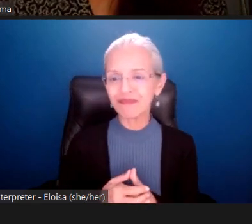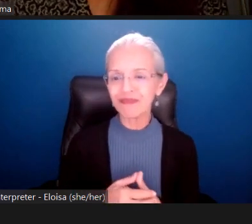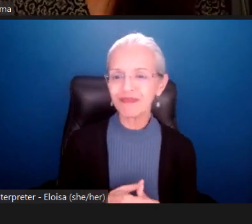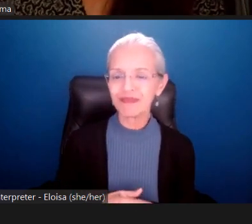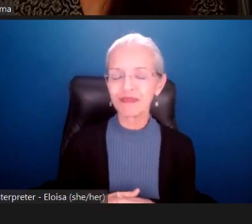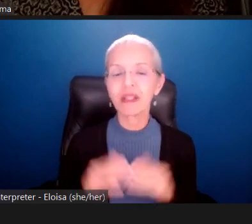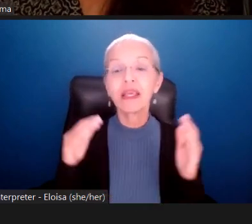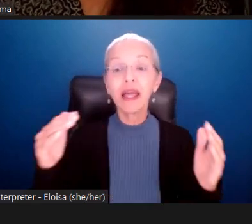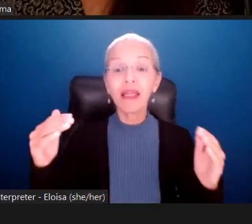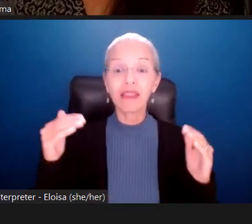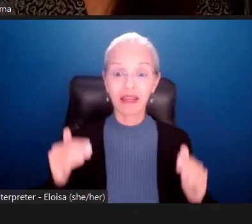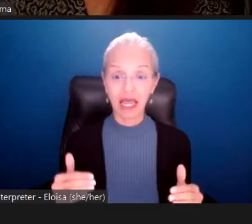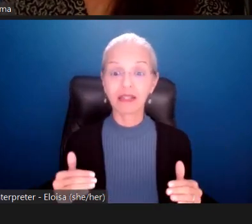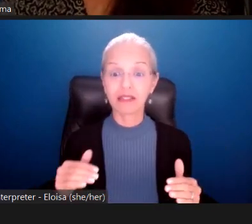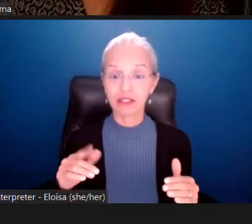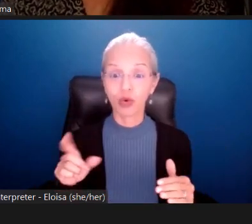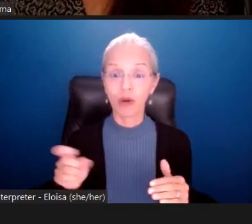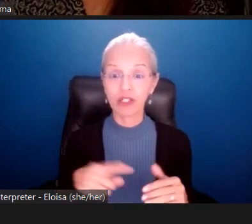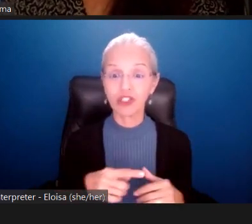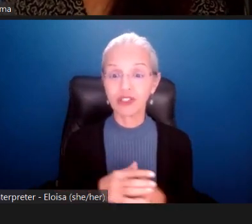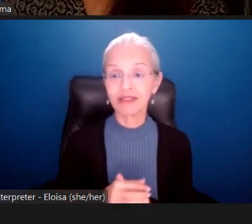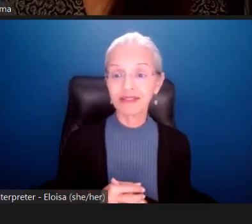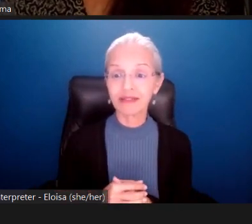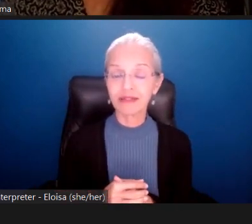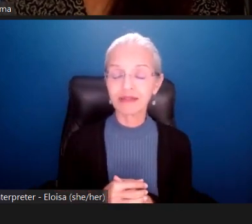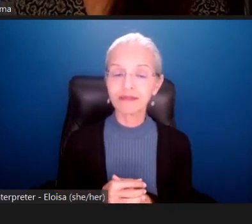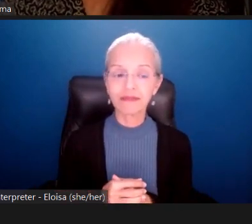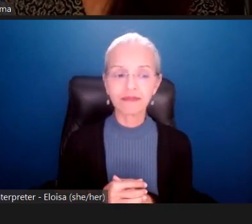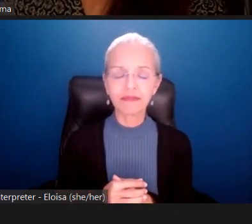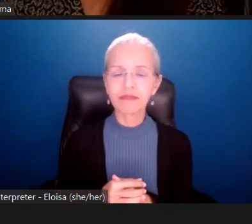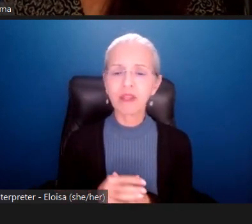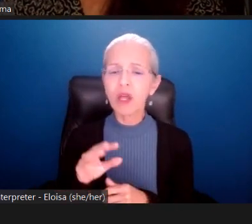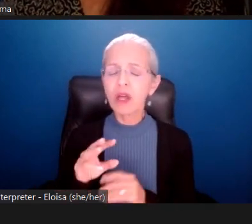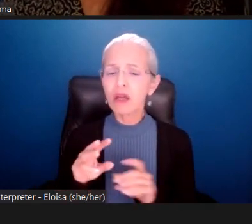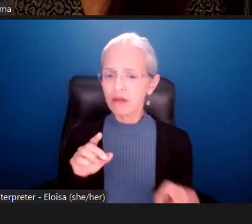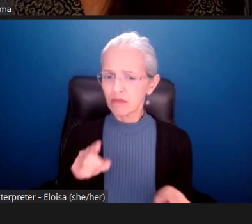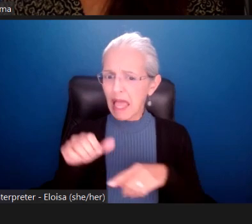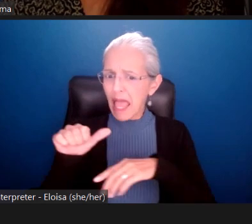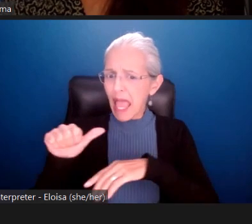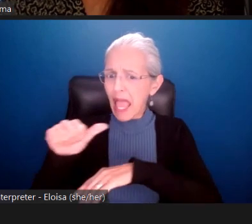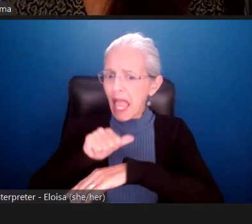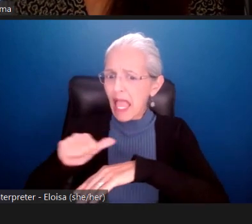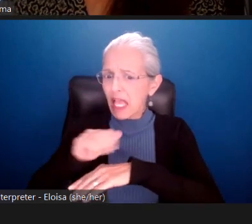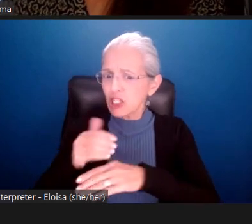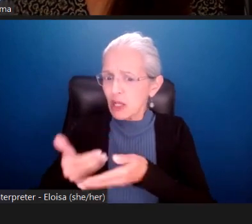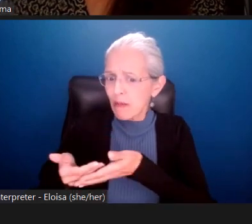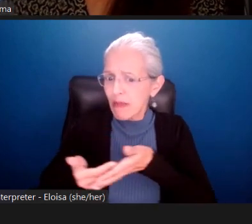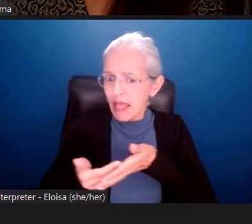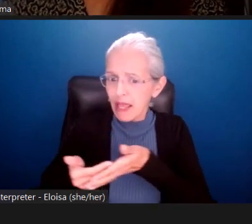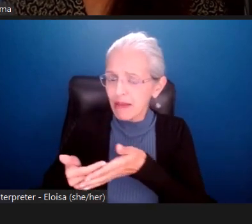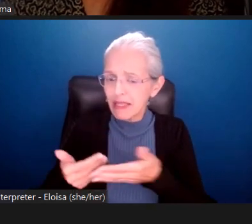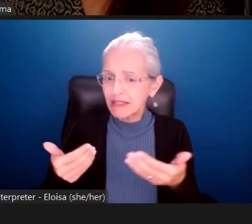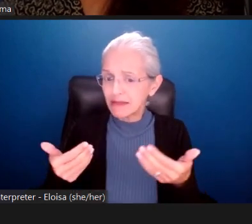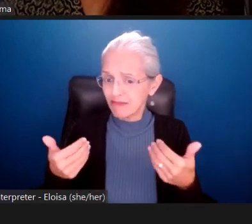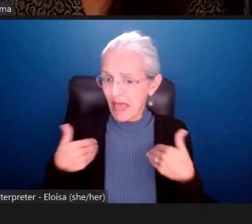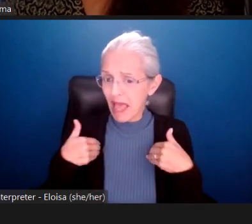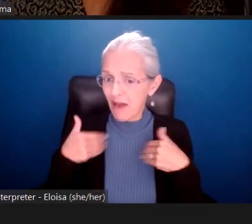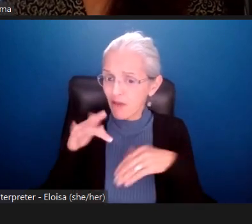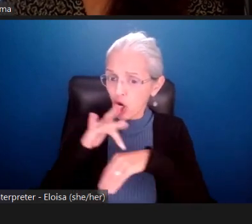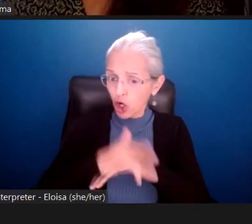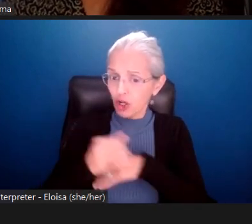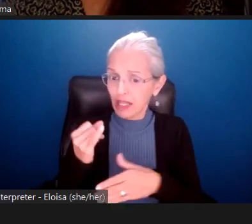The next question is, were the Asian babies receiving early intervention